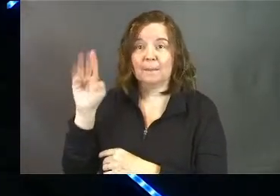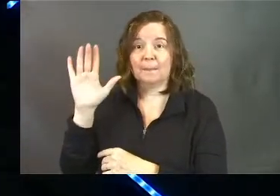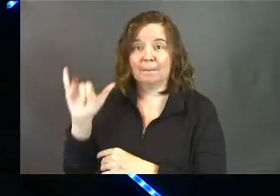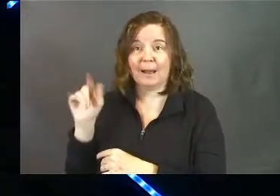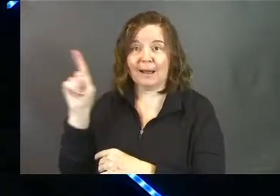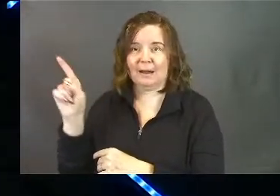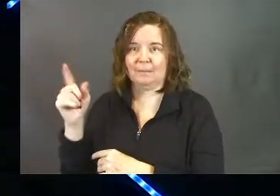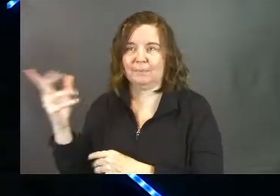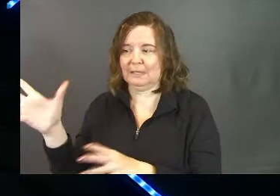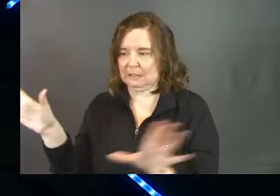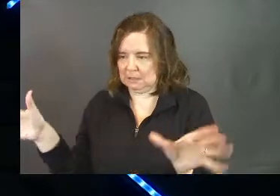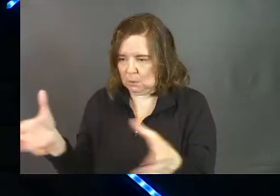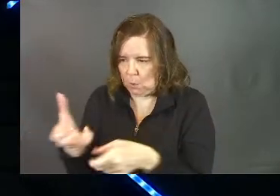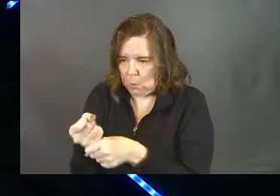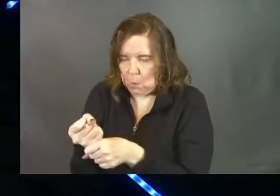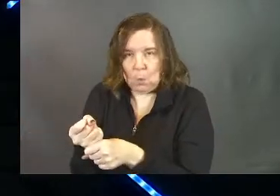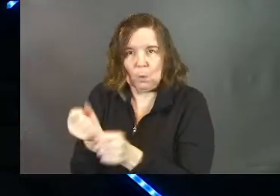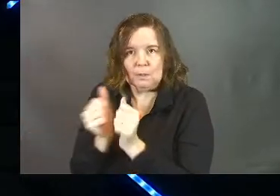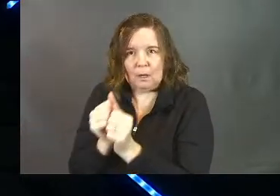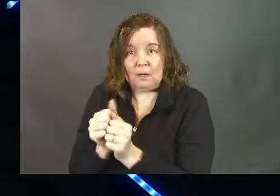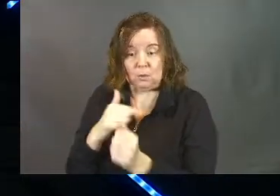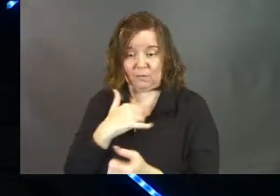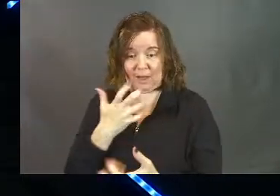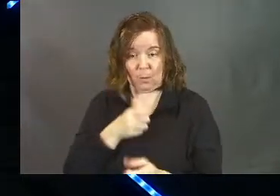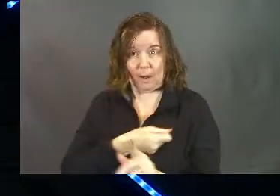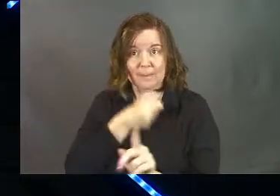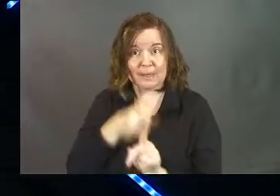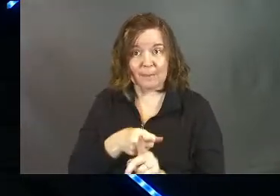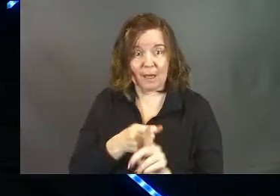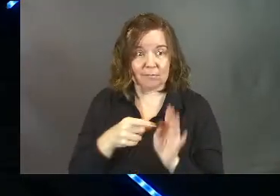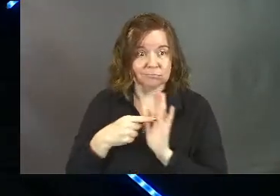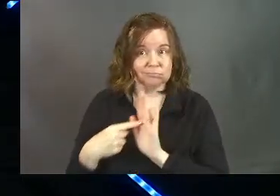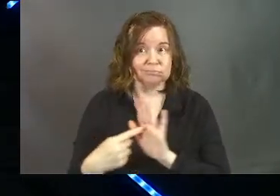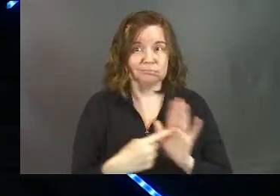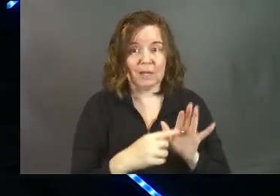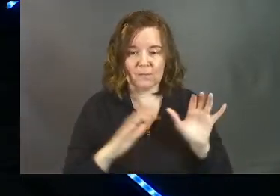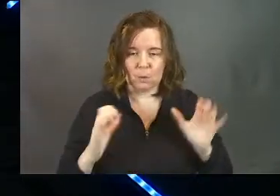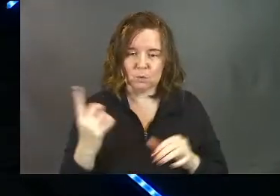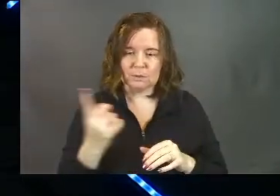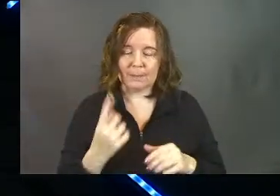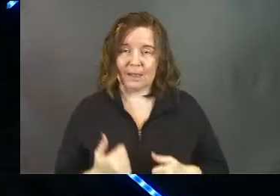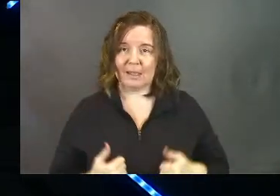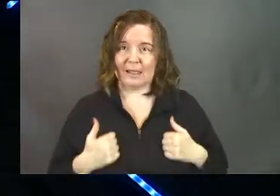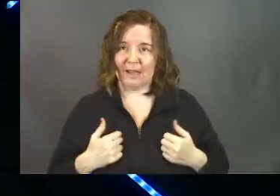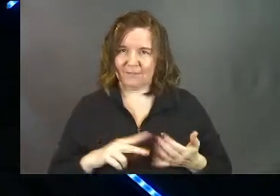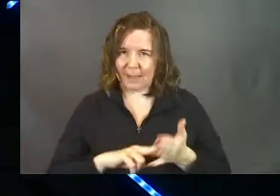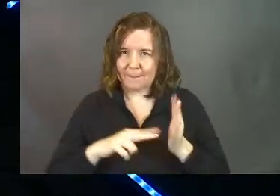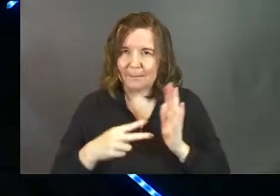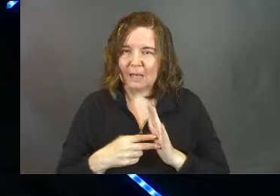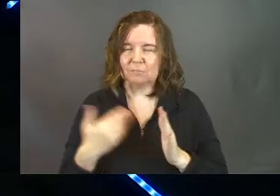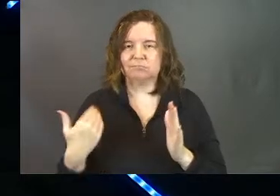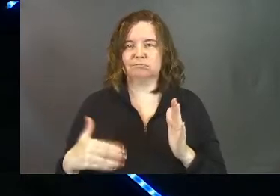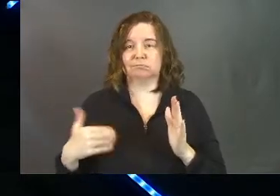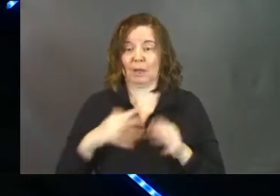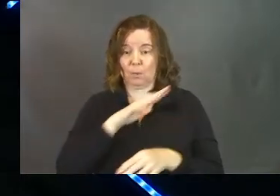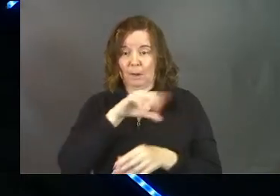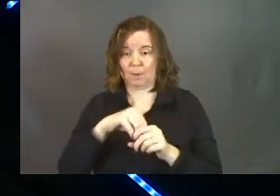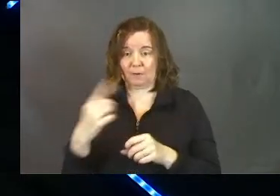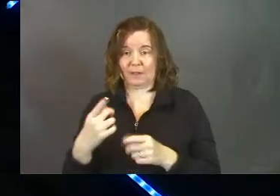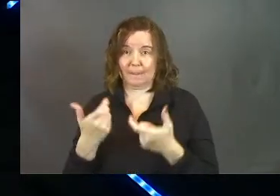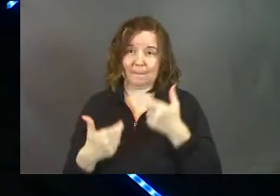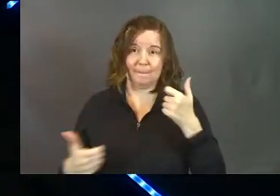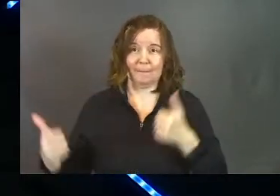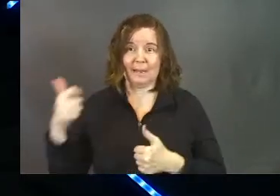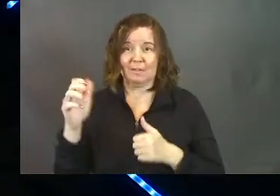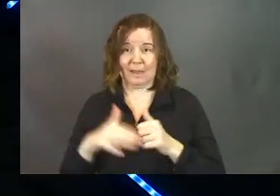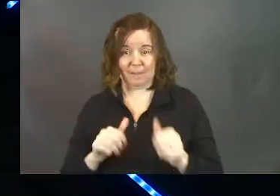He's holding this all together. And so if I want to be impactful, if I want to do something in life that's meaningful and I want to be a part of something bigger